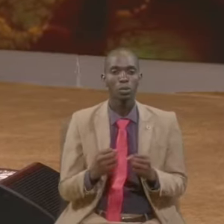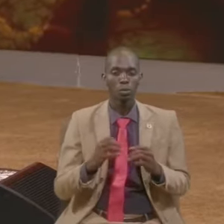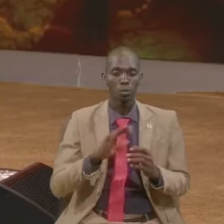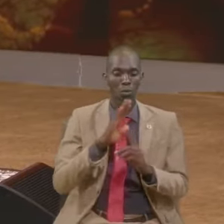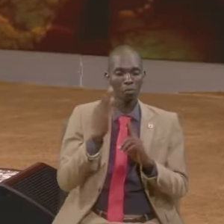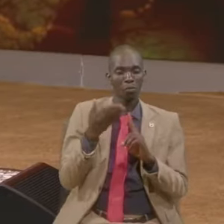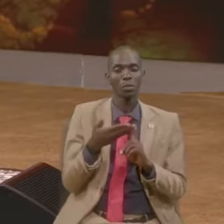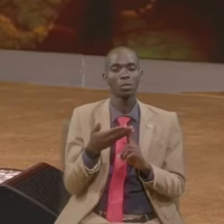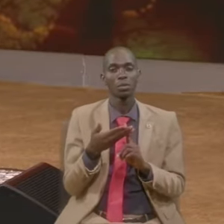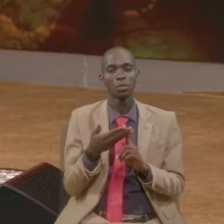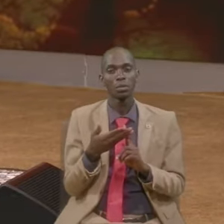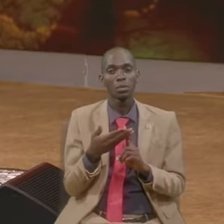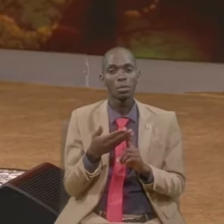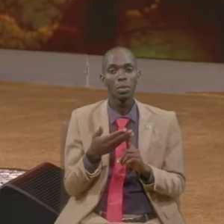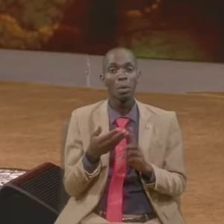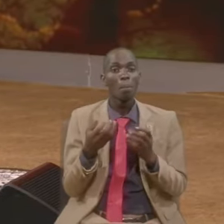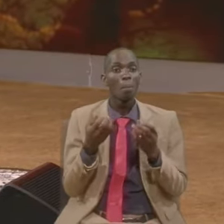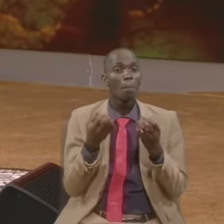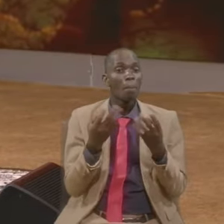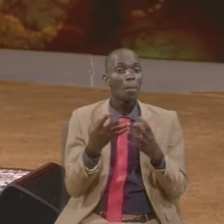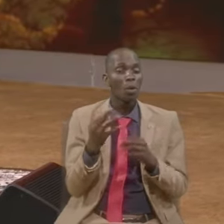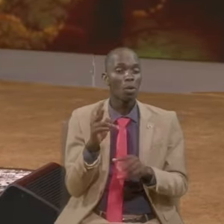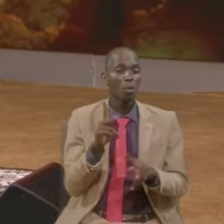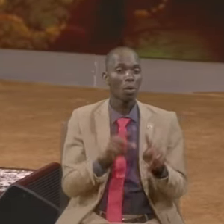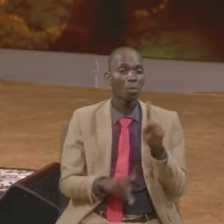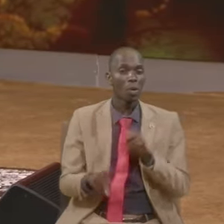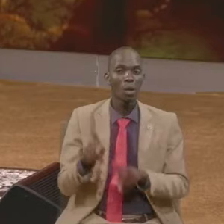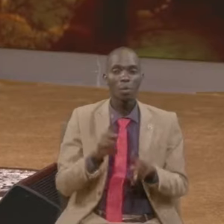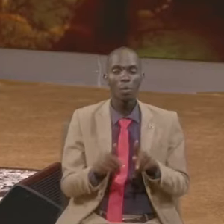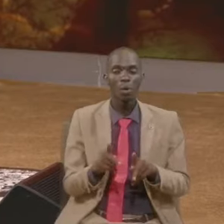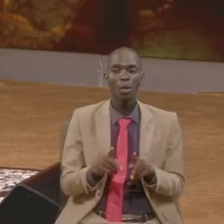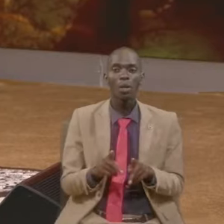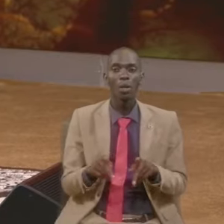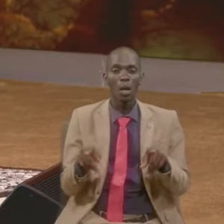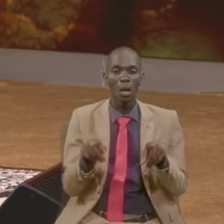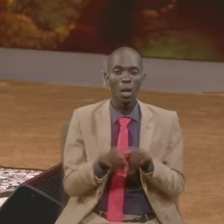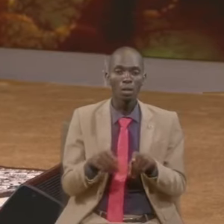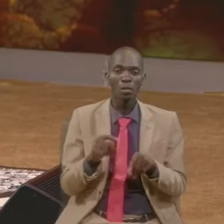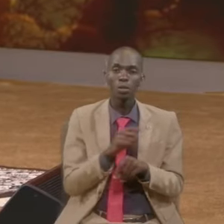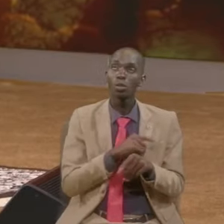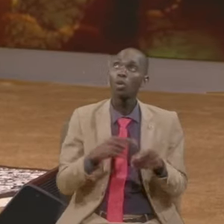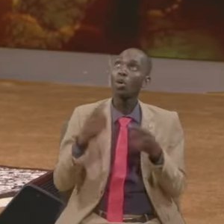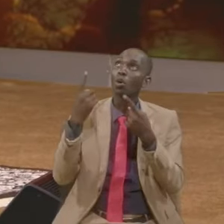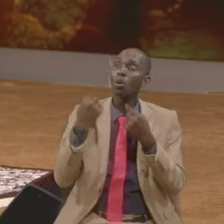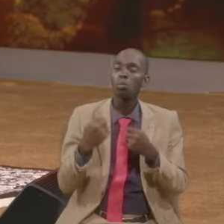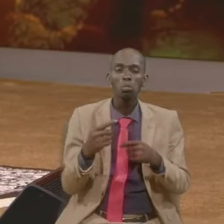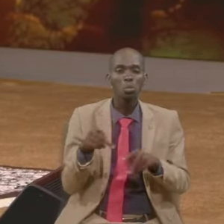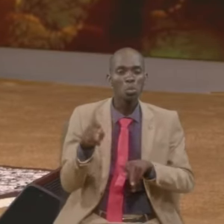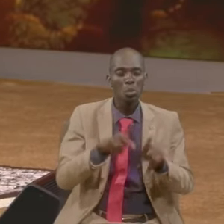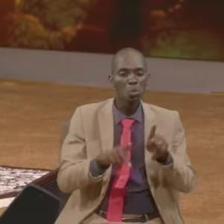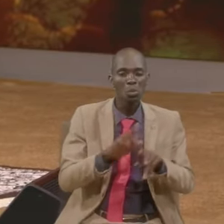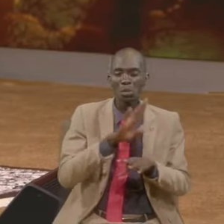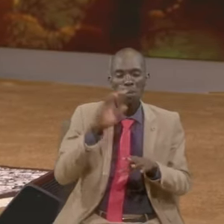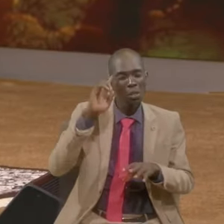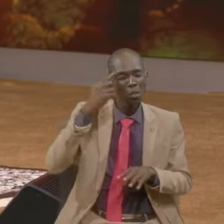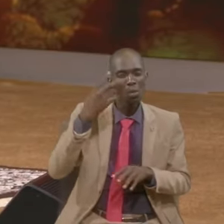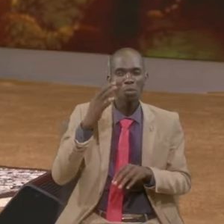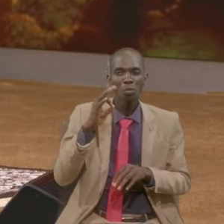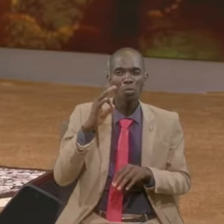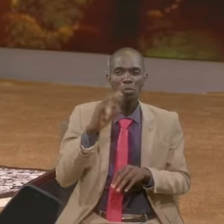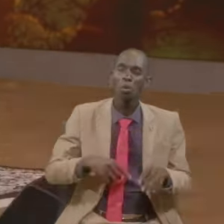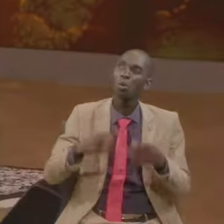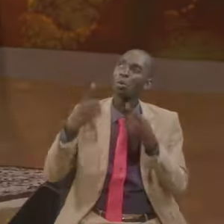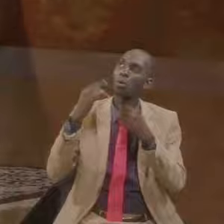conviction. Many of the people, as the Lord is coming, they don't even think about the Lord's coming. And there's